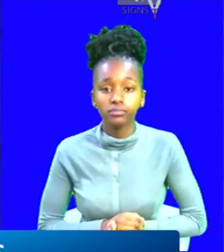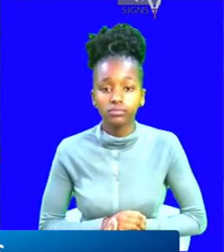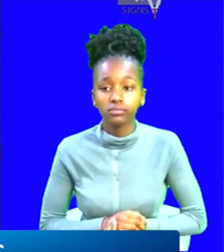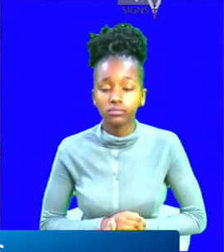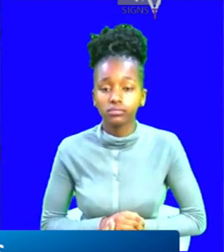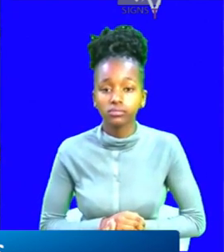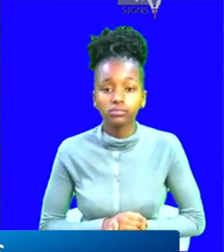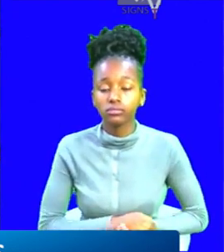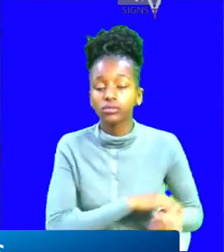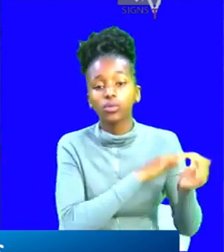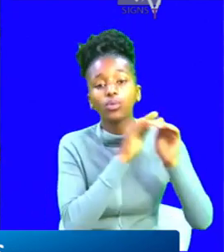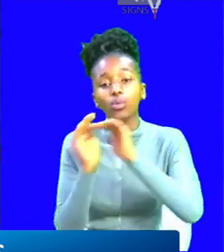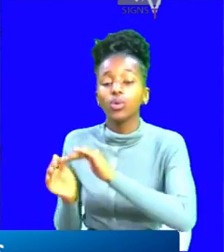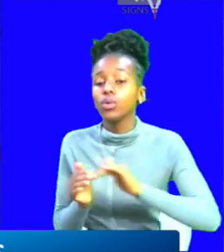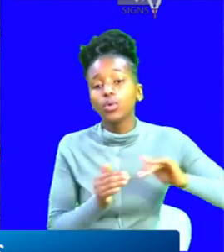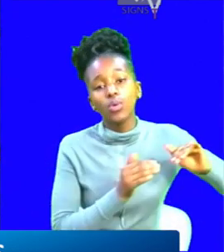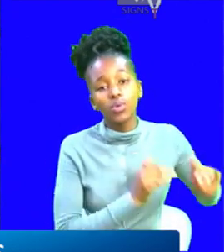away from the bishops